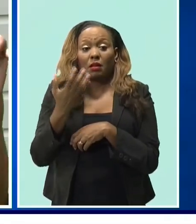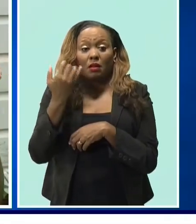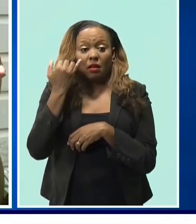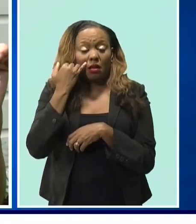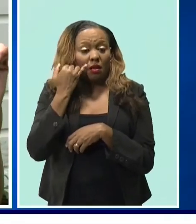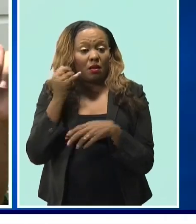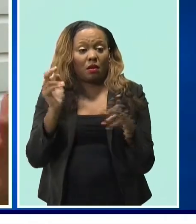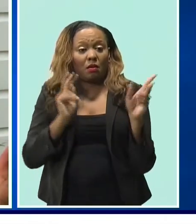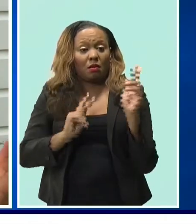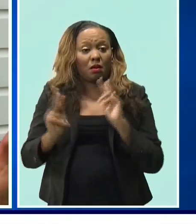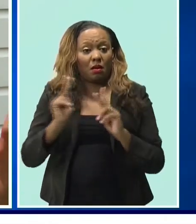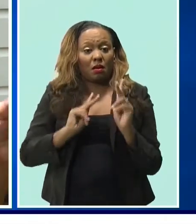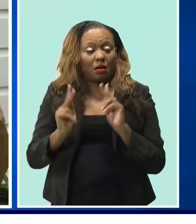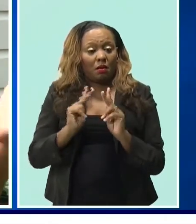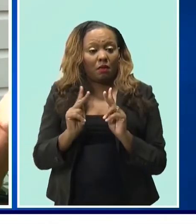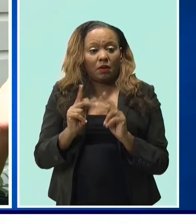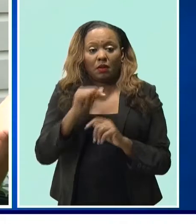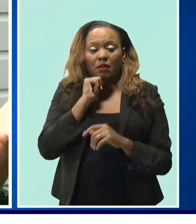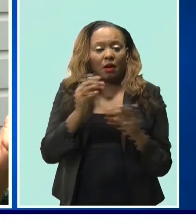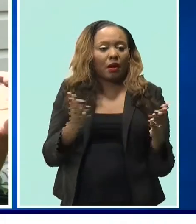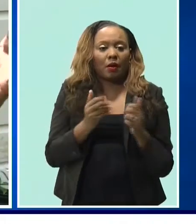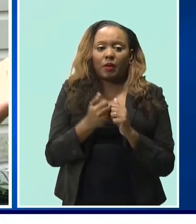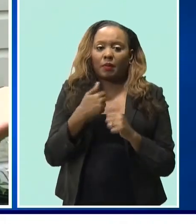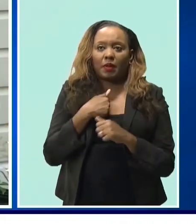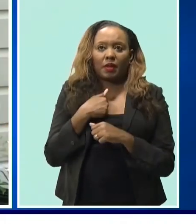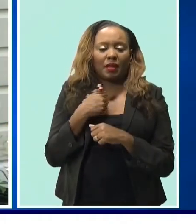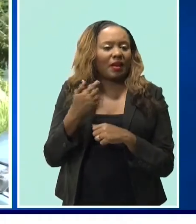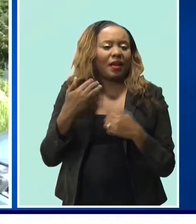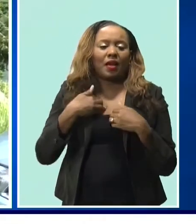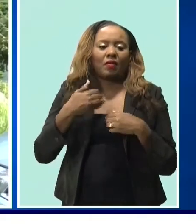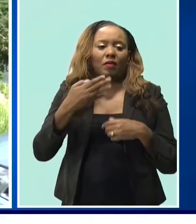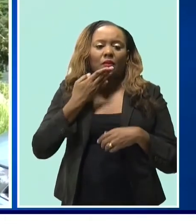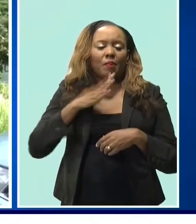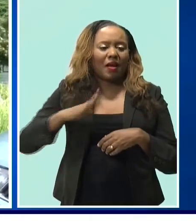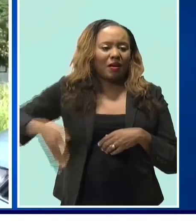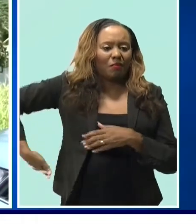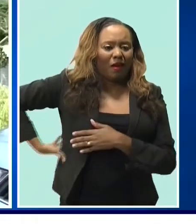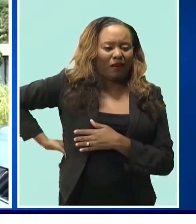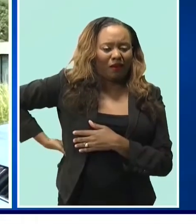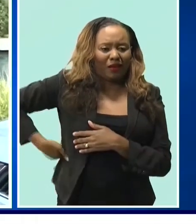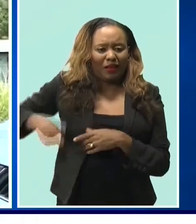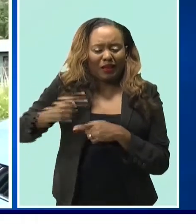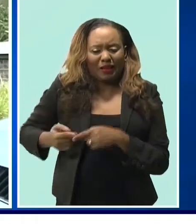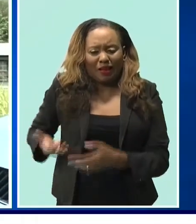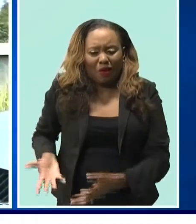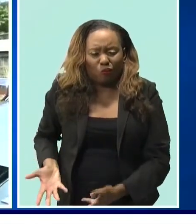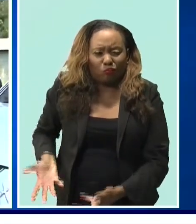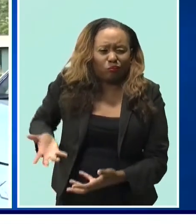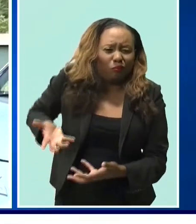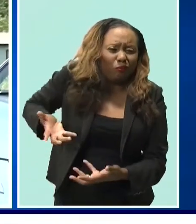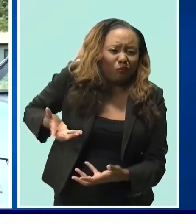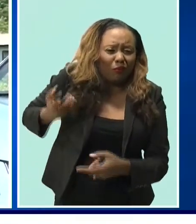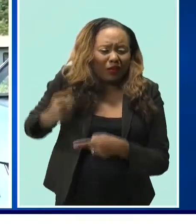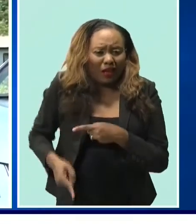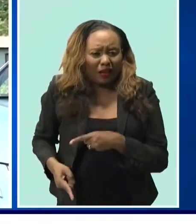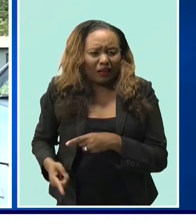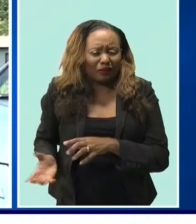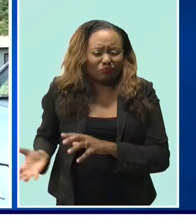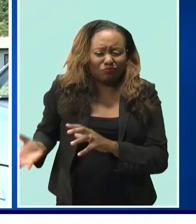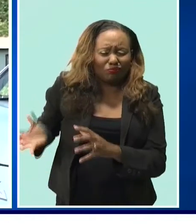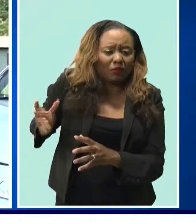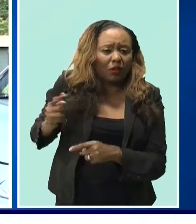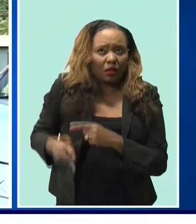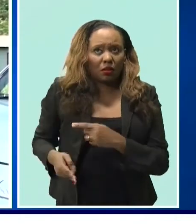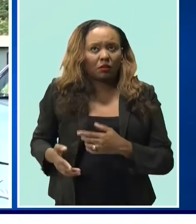side of the road, my family, I can't get water because I have a bad back. The minds of the people are beginning to feel the frustration almost